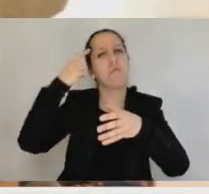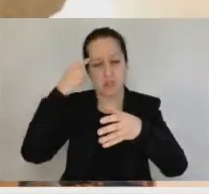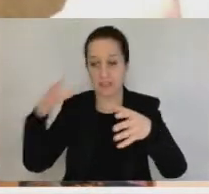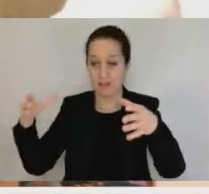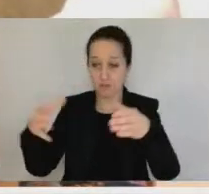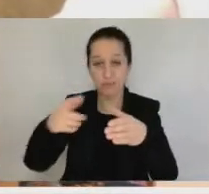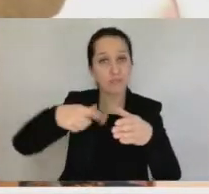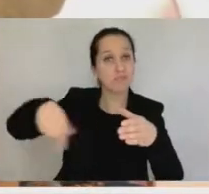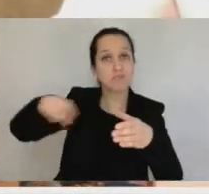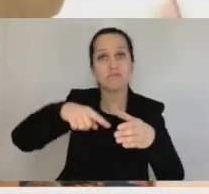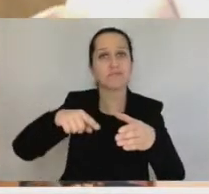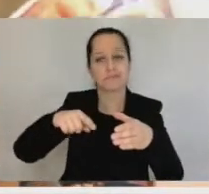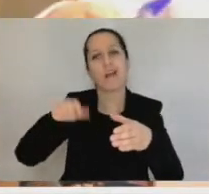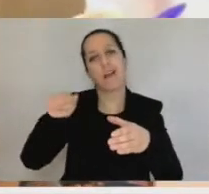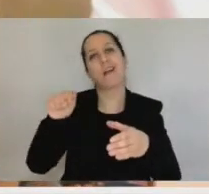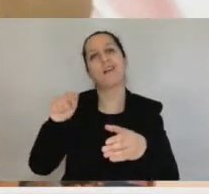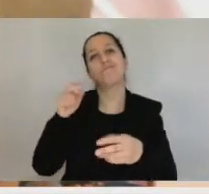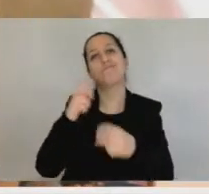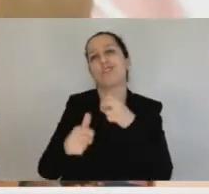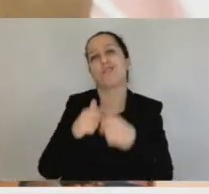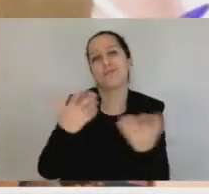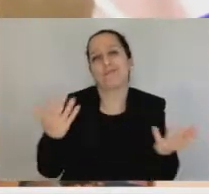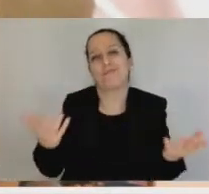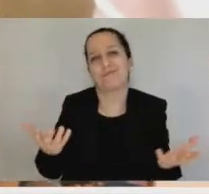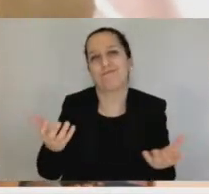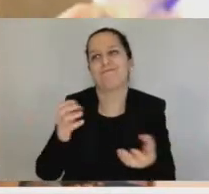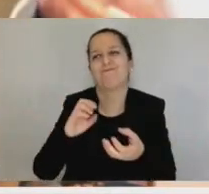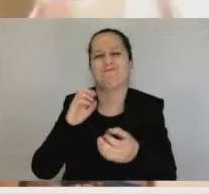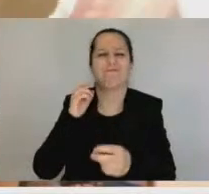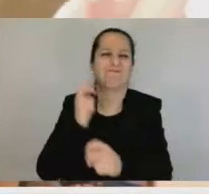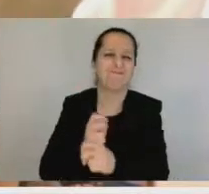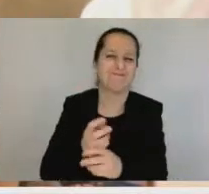are going to be accepted as part of the problem.